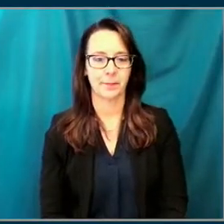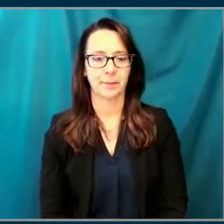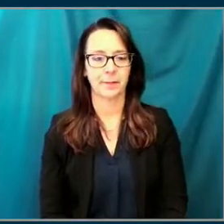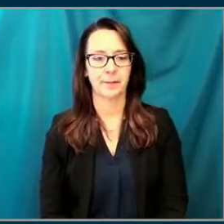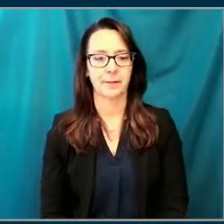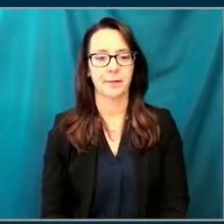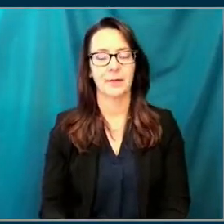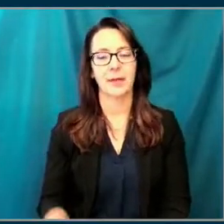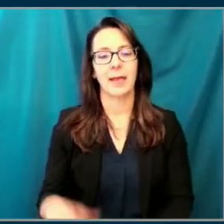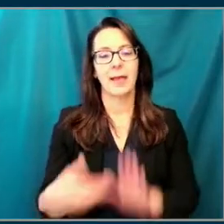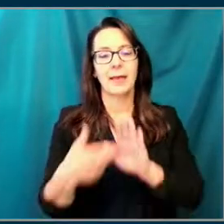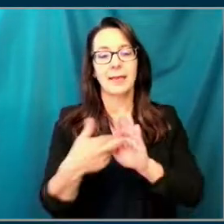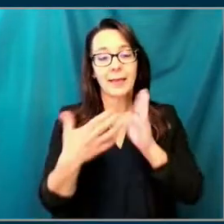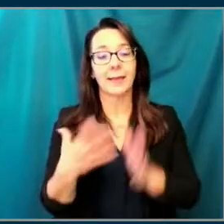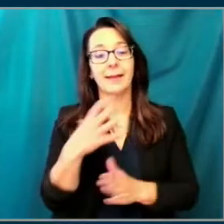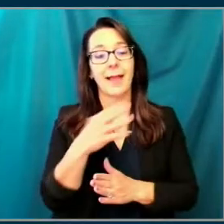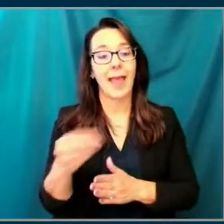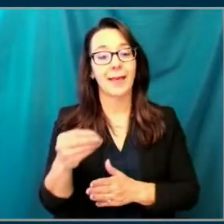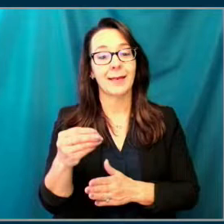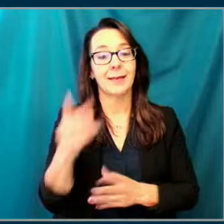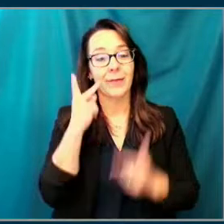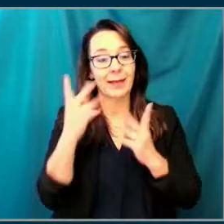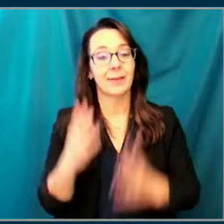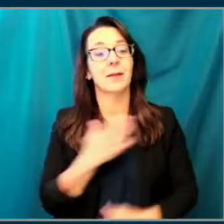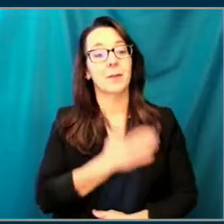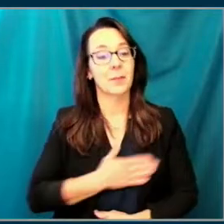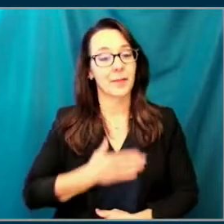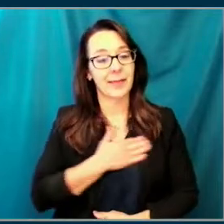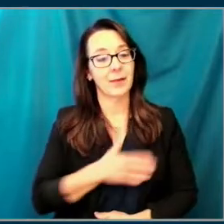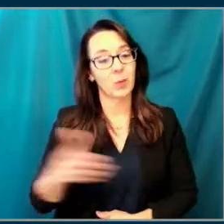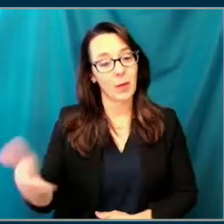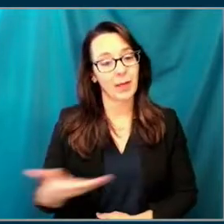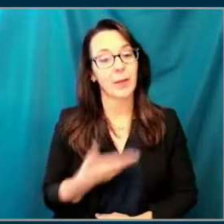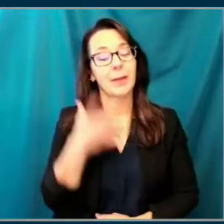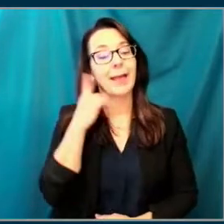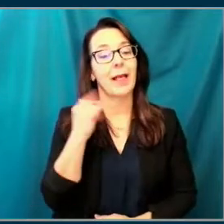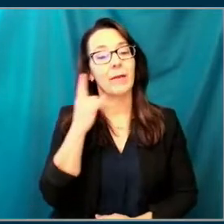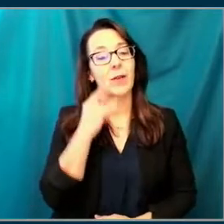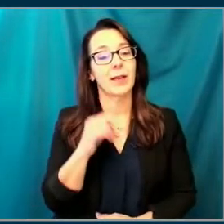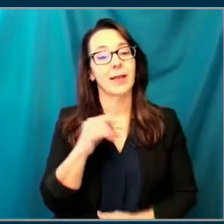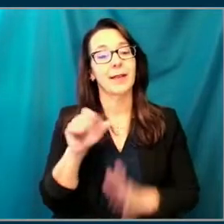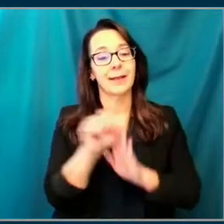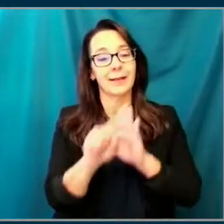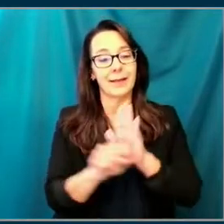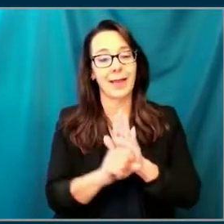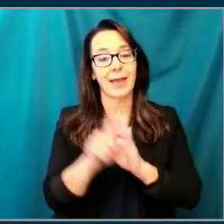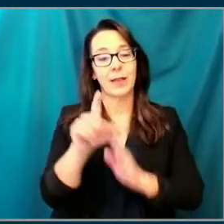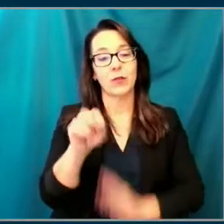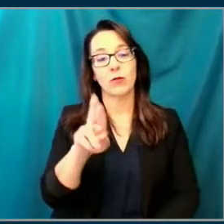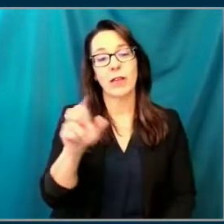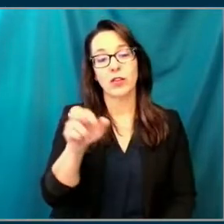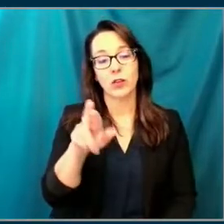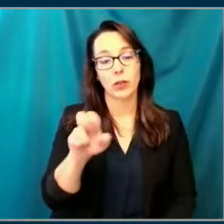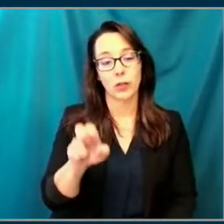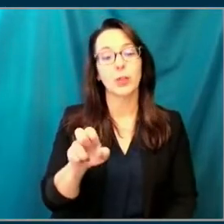Delegates and guests, please welcome California State Treasurer Fiona Ma.